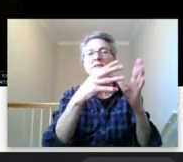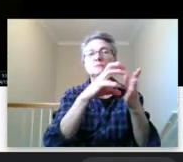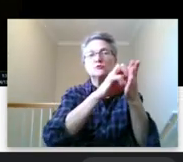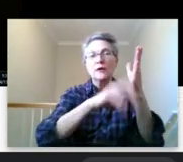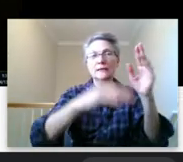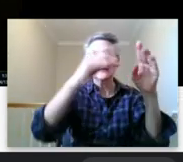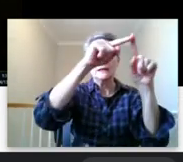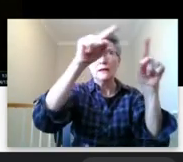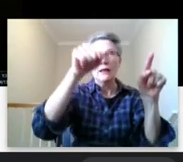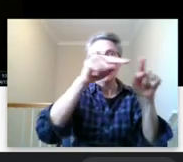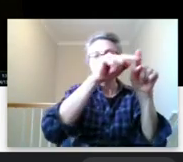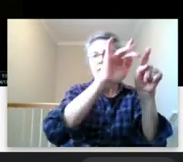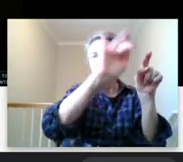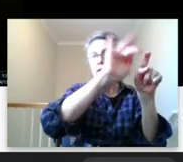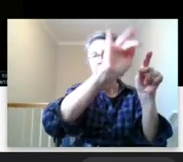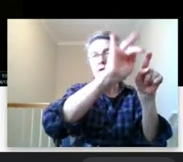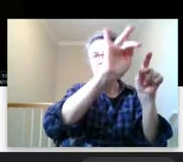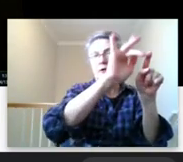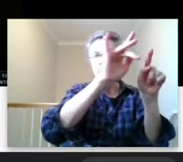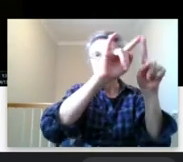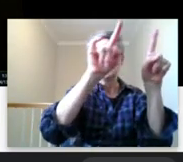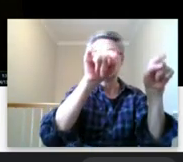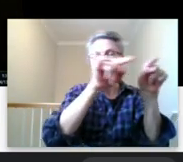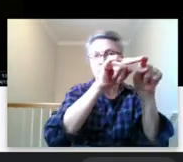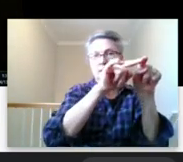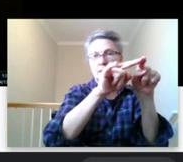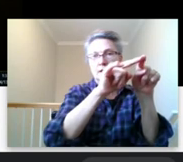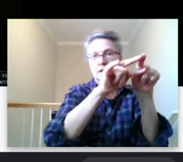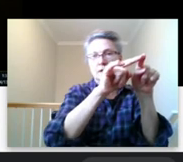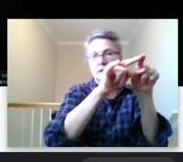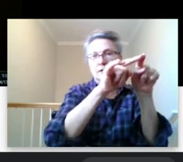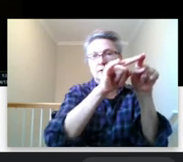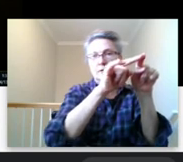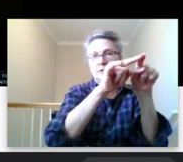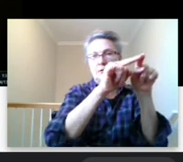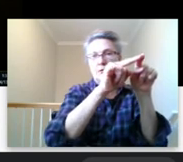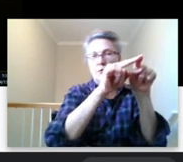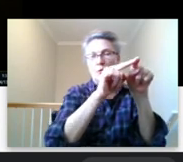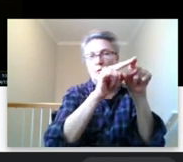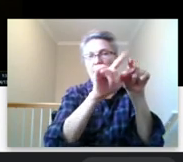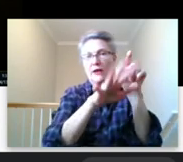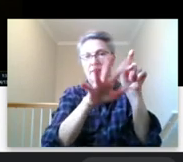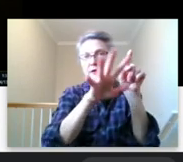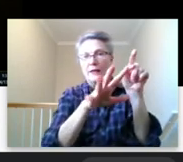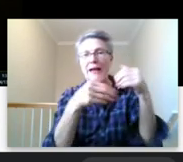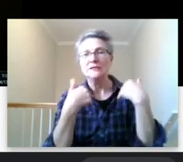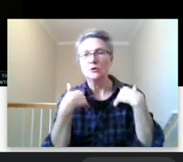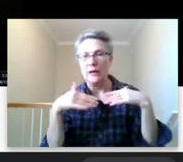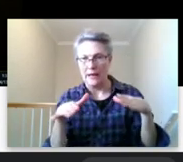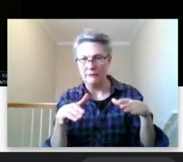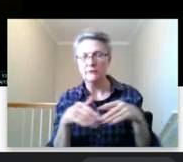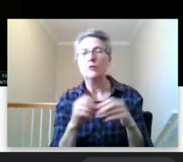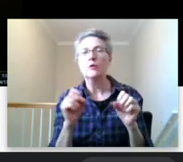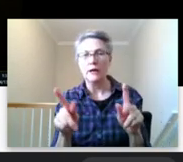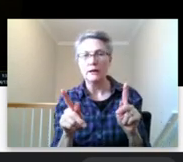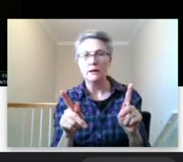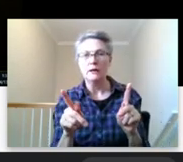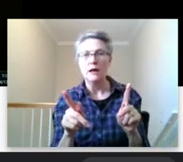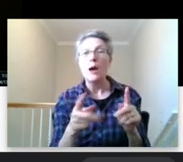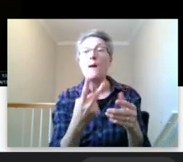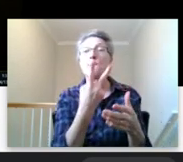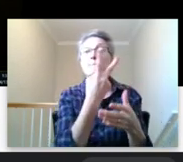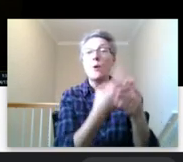adding to that figure to make it a complete rectangle, and then subtracting whatever the area is of the section that you added. Both of